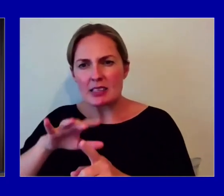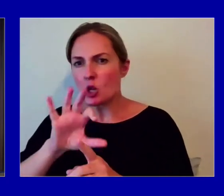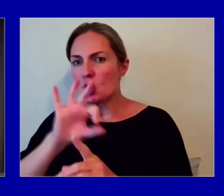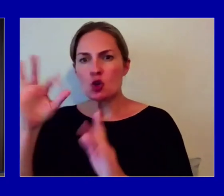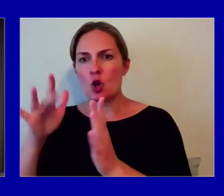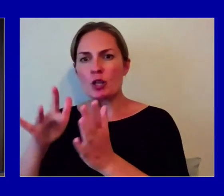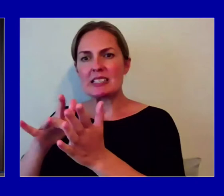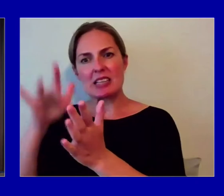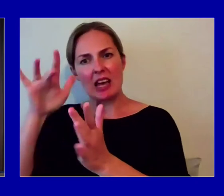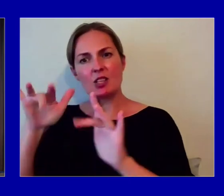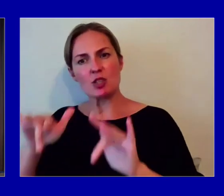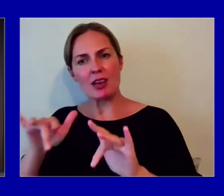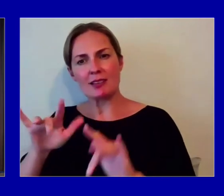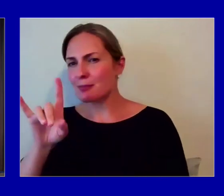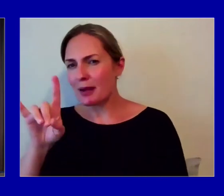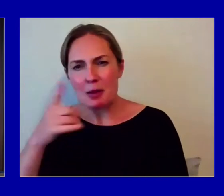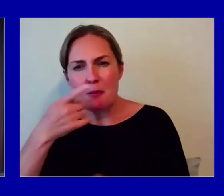over millennia.